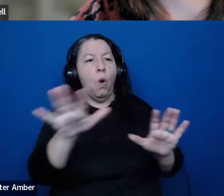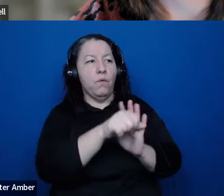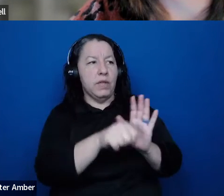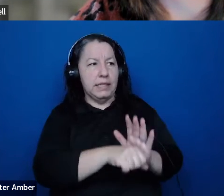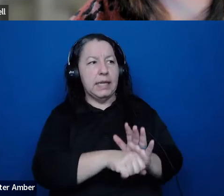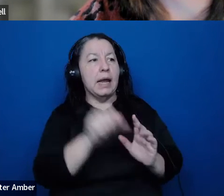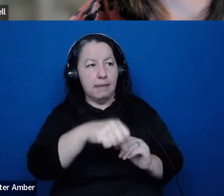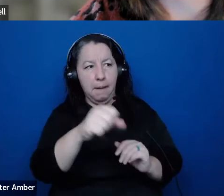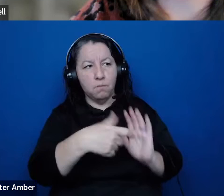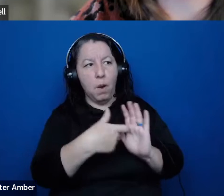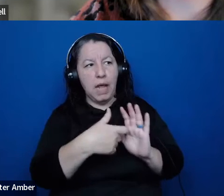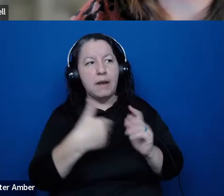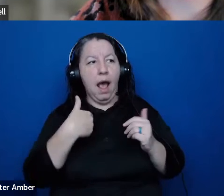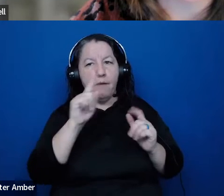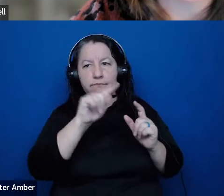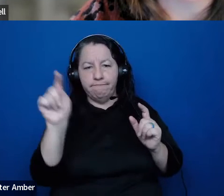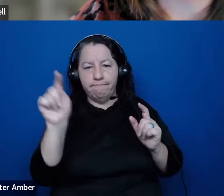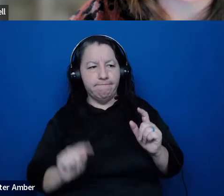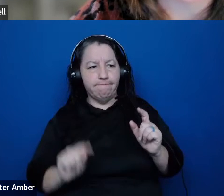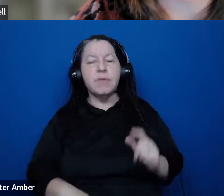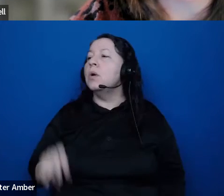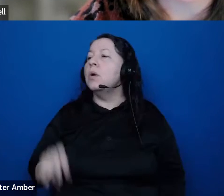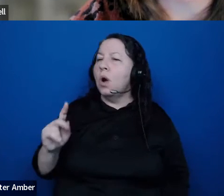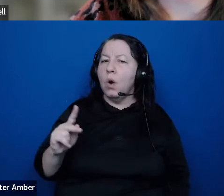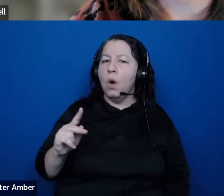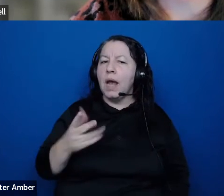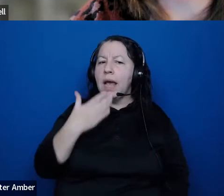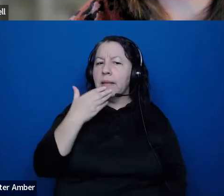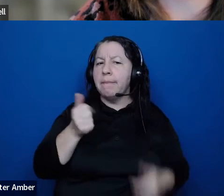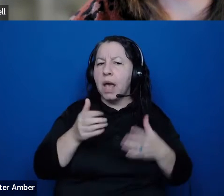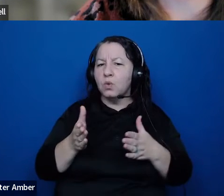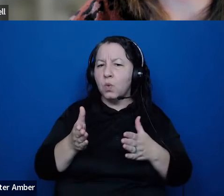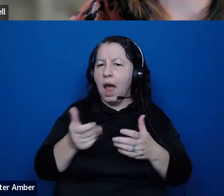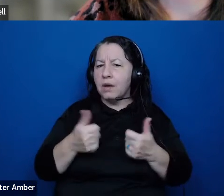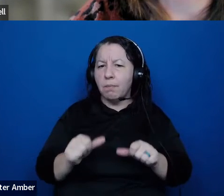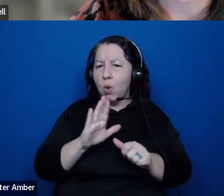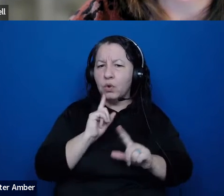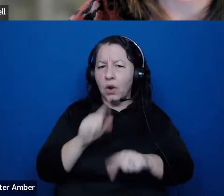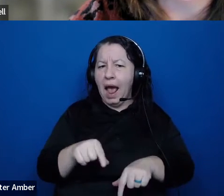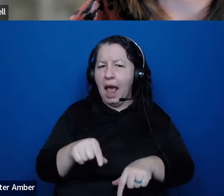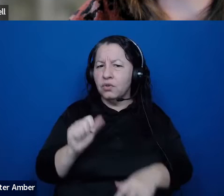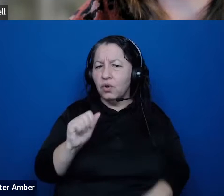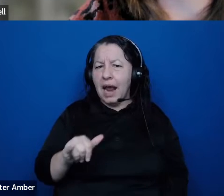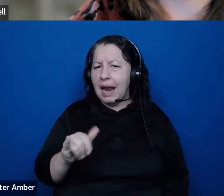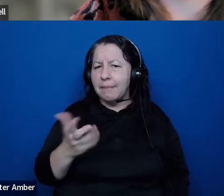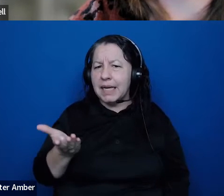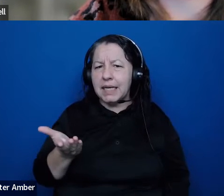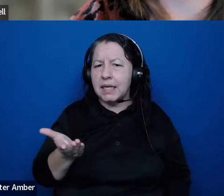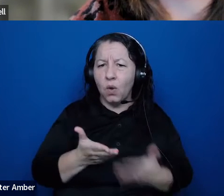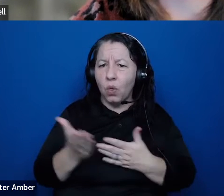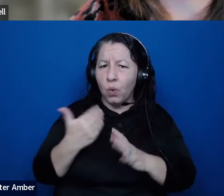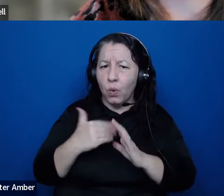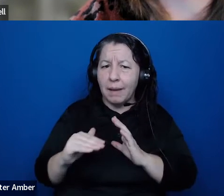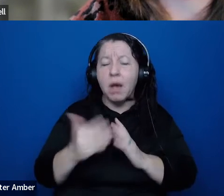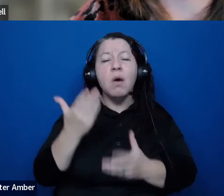And we will, Amy, I don't know what would be the best way to post her answers. Should we do it through an email? We'll probably include these